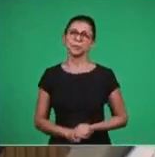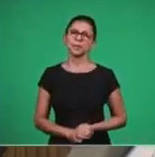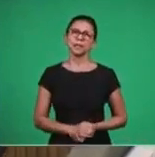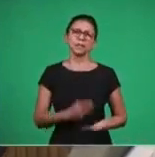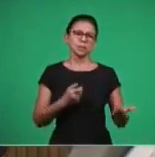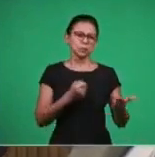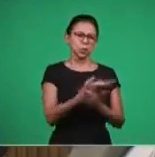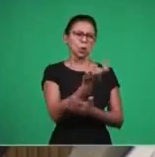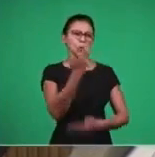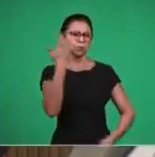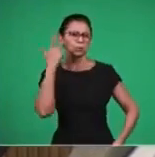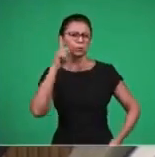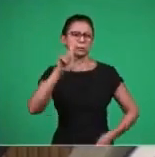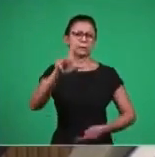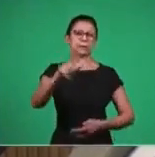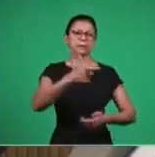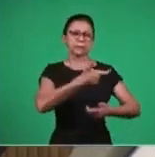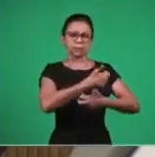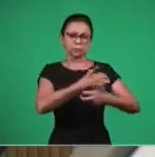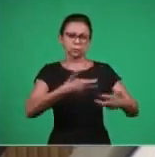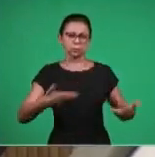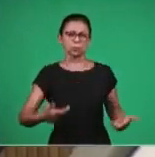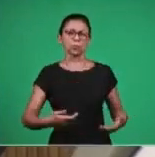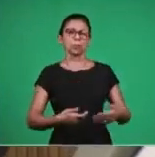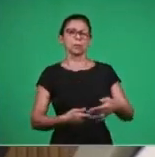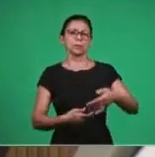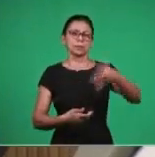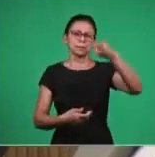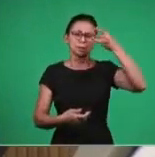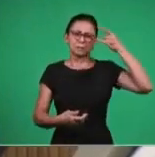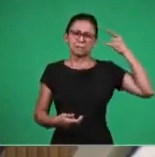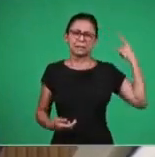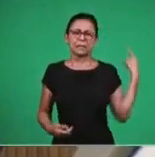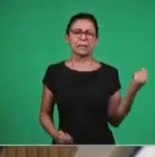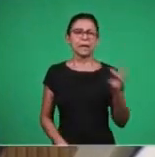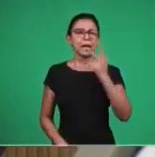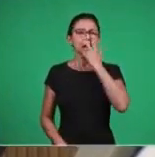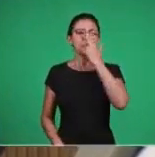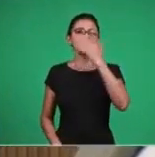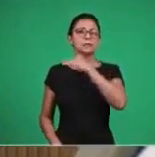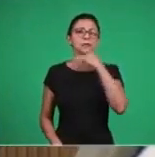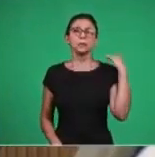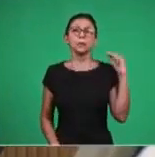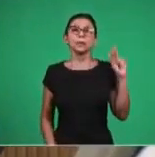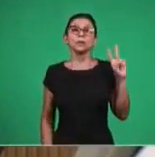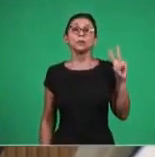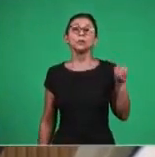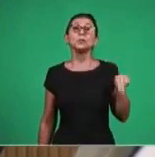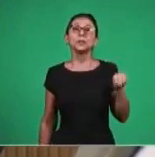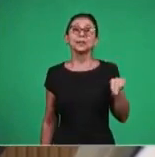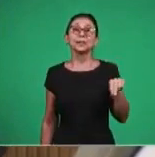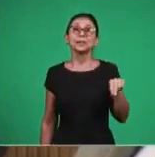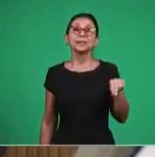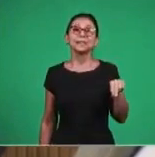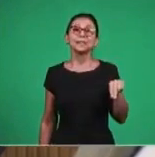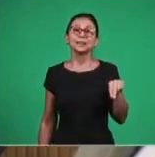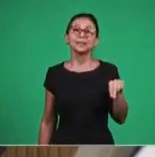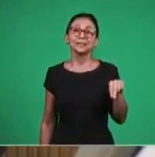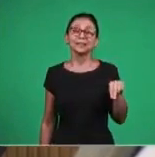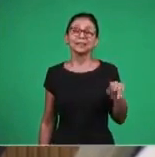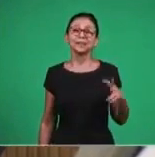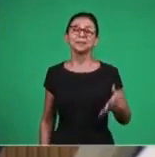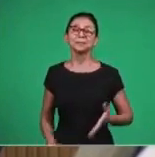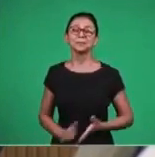Man lives like if he, when man buys a field, it thinks that he is going to live forever, like if he is like